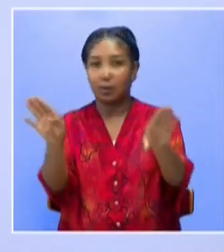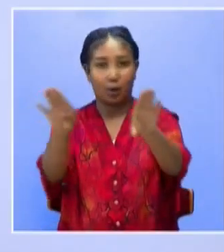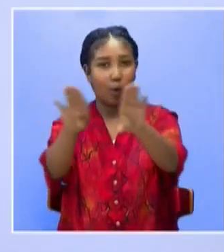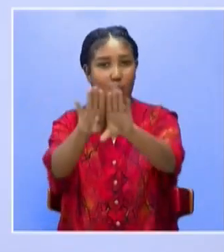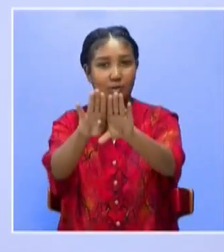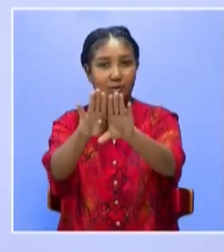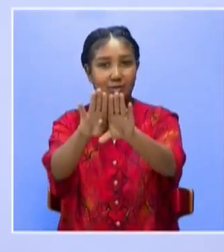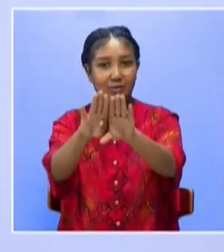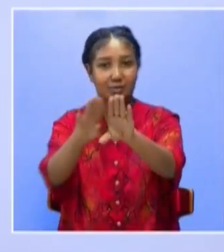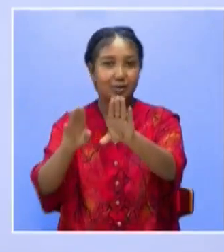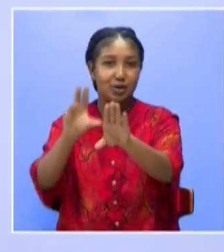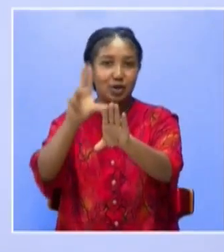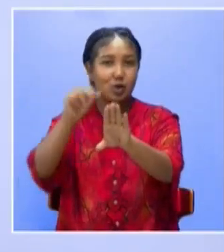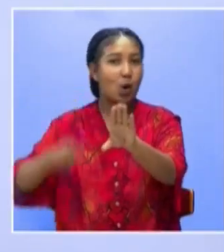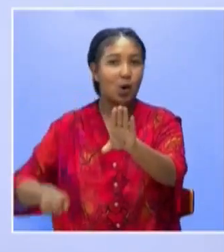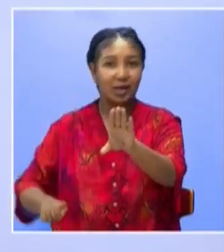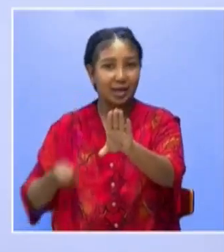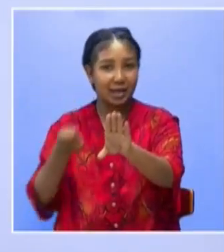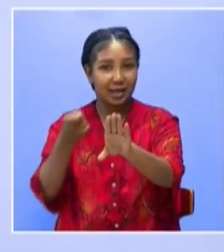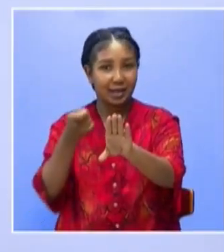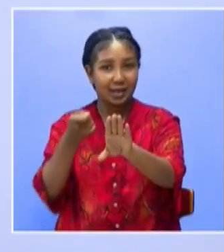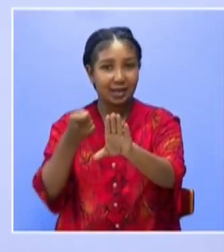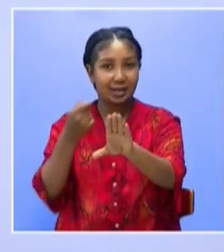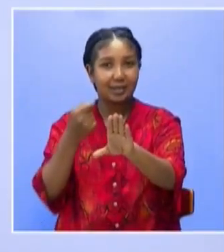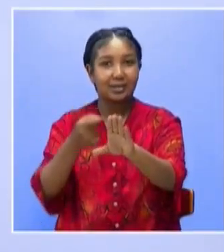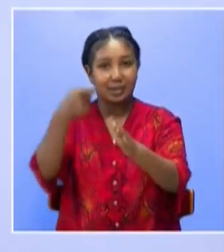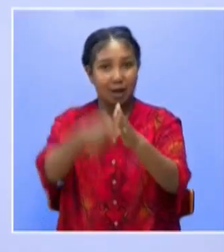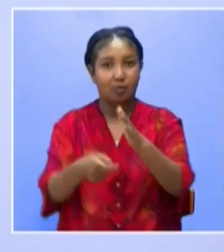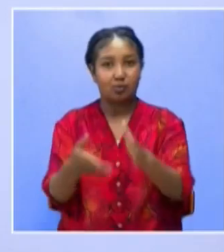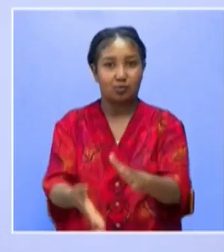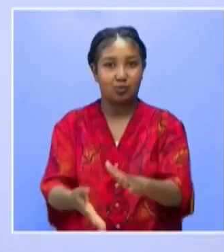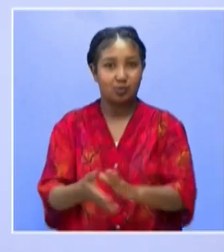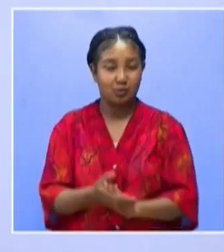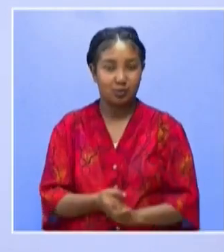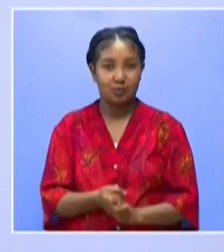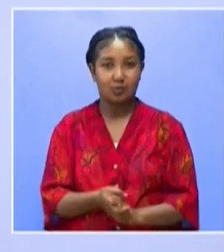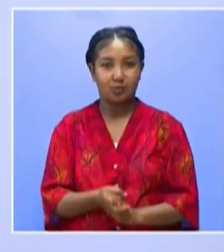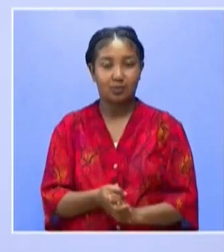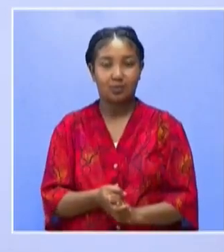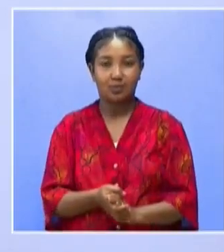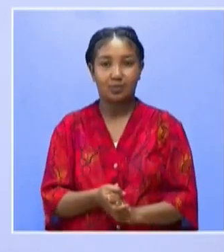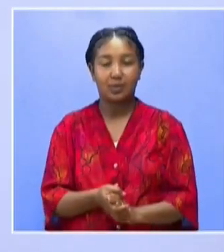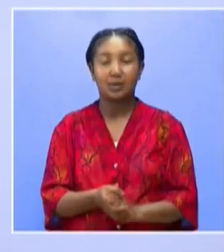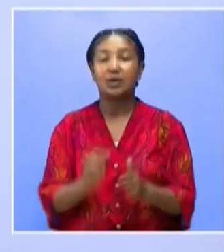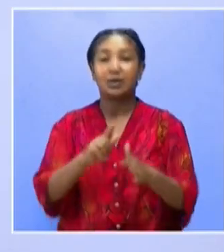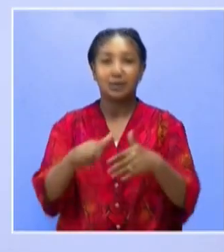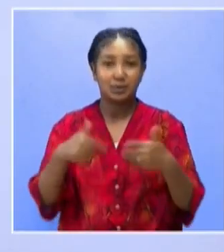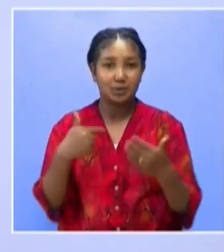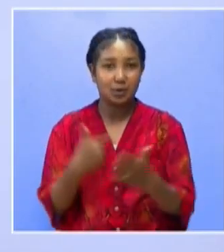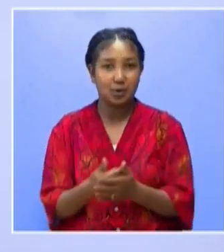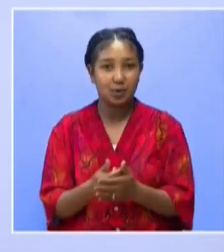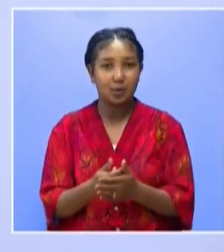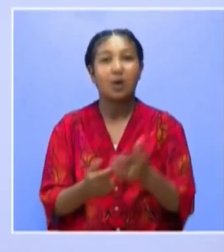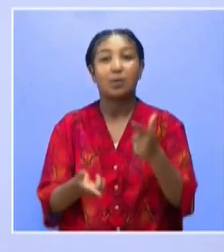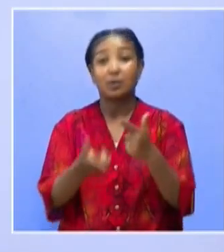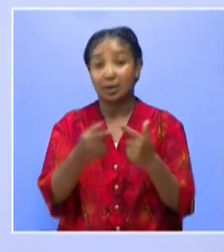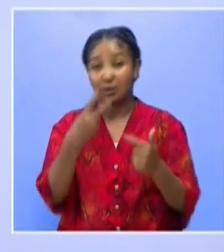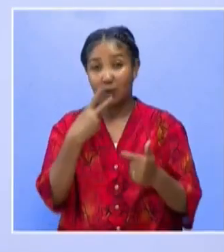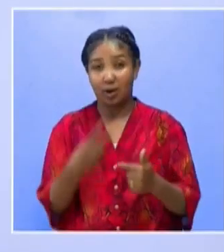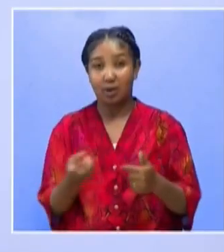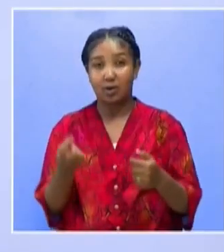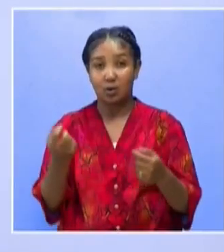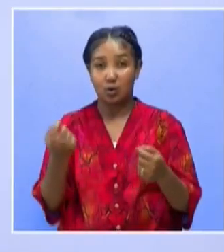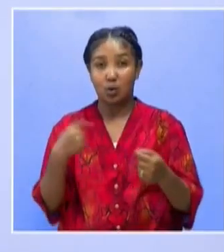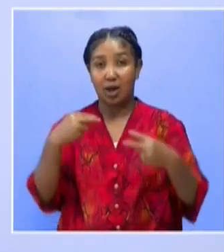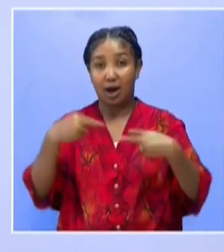Closed. Here is the result. Okay? So, what about the second one? We